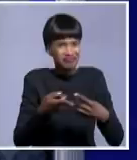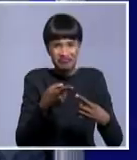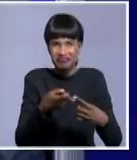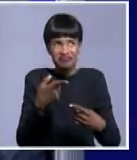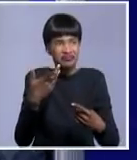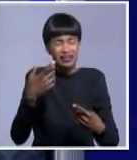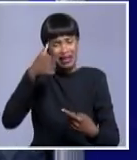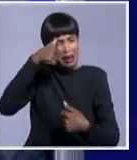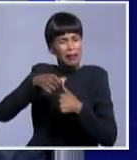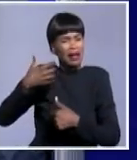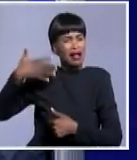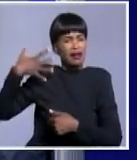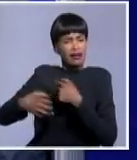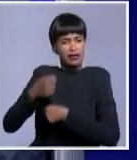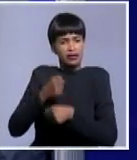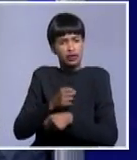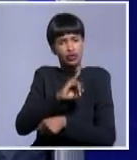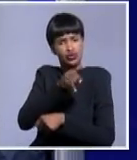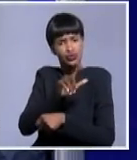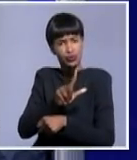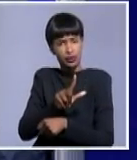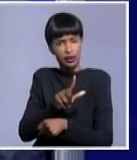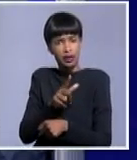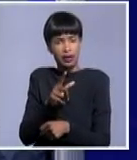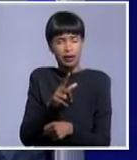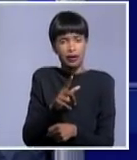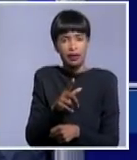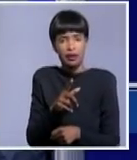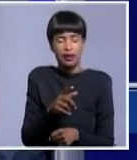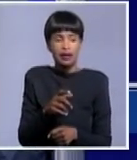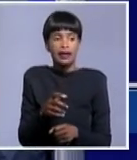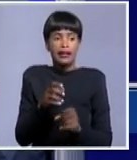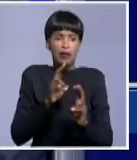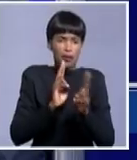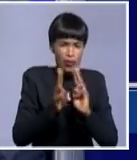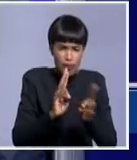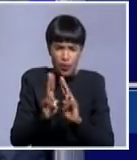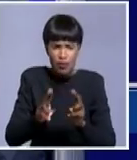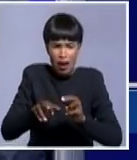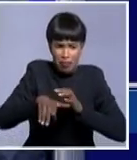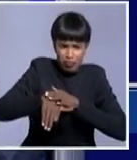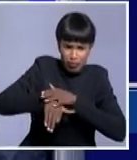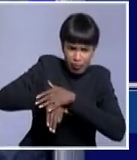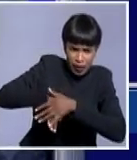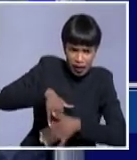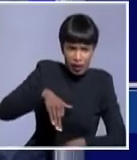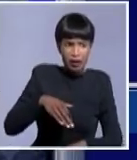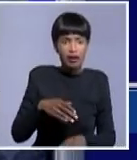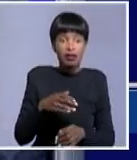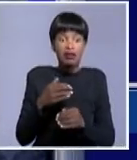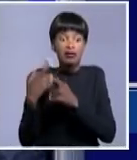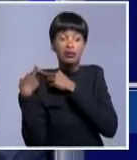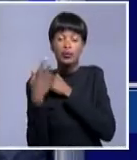You may recall that last year in July we had broad consultations organized by the Ministry of Land